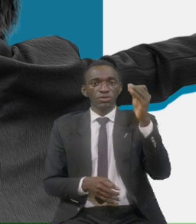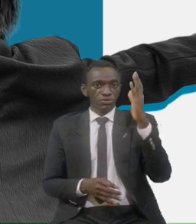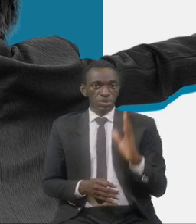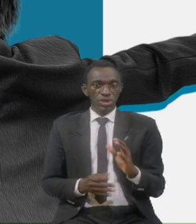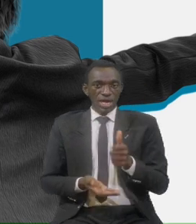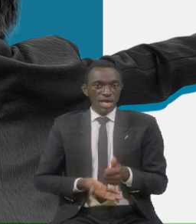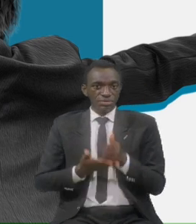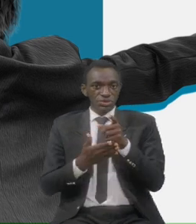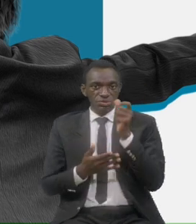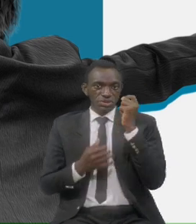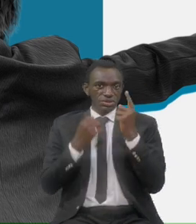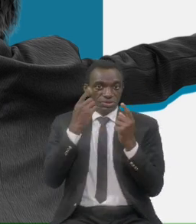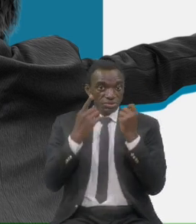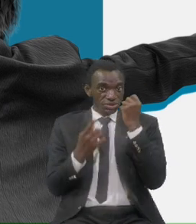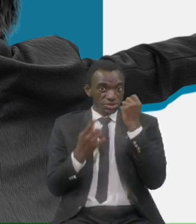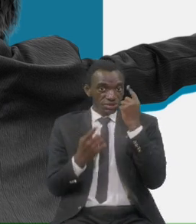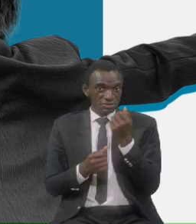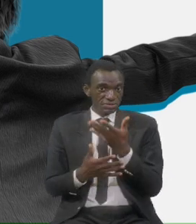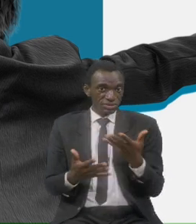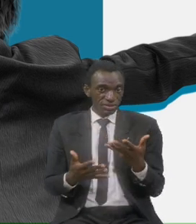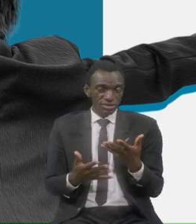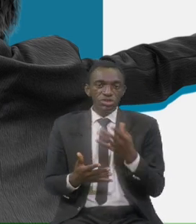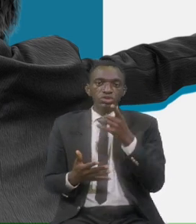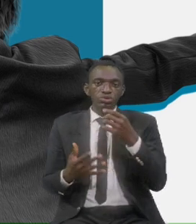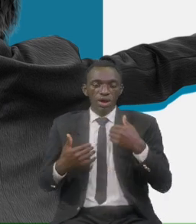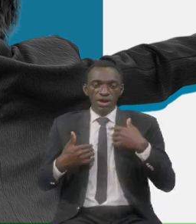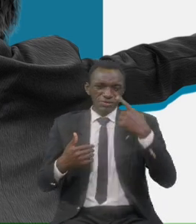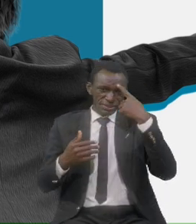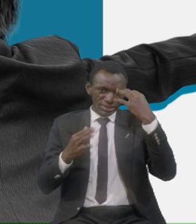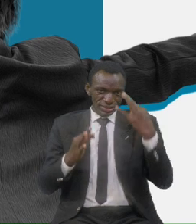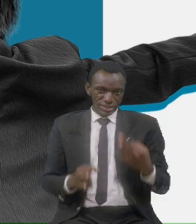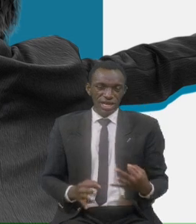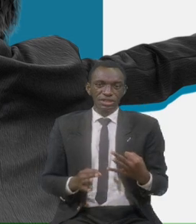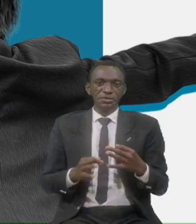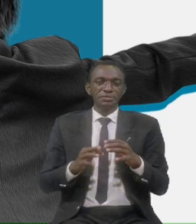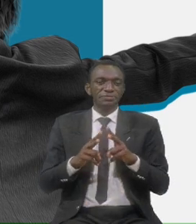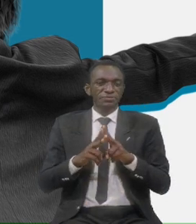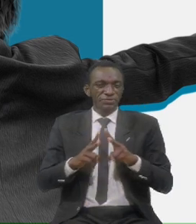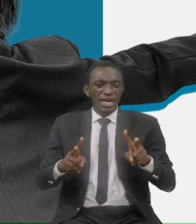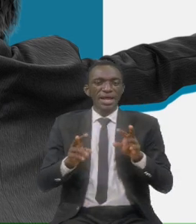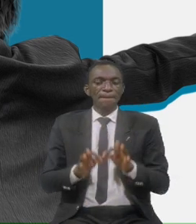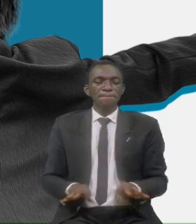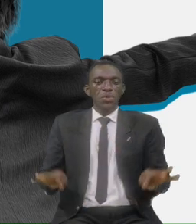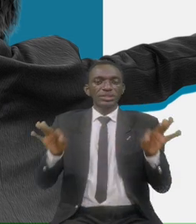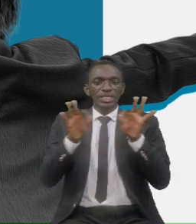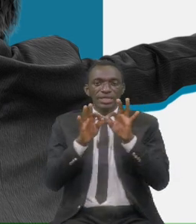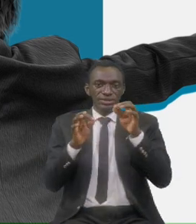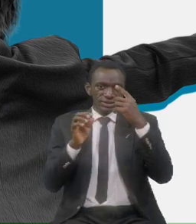word. And you have made a very, very important decision of your